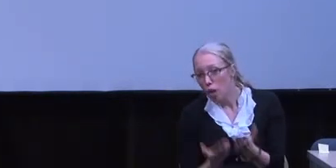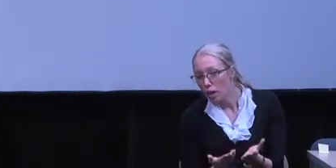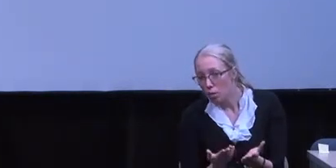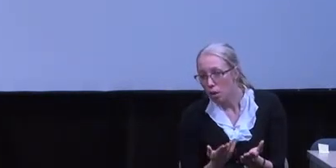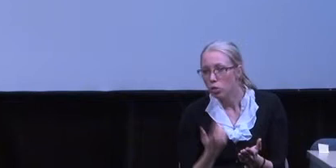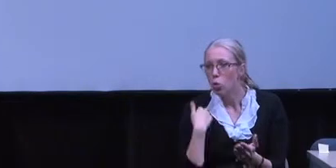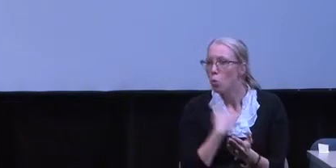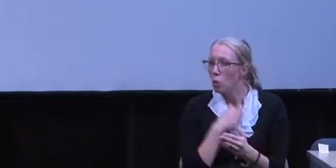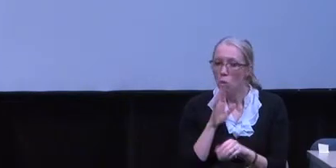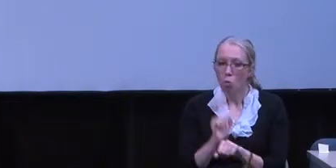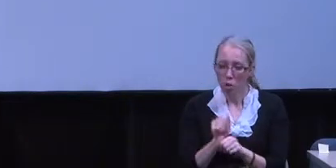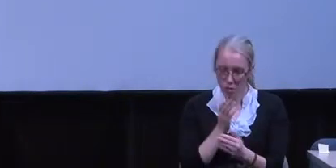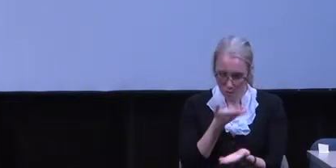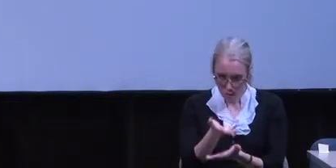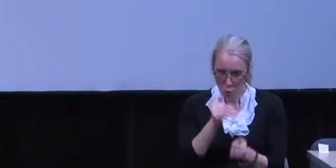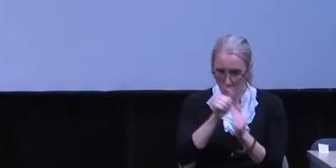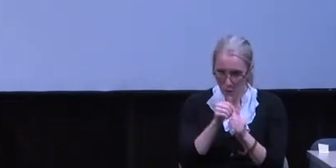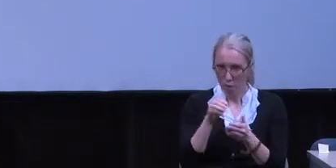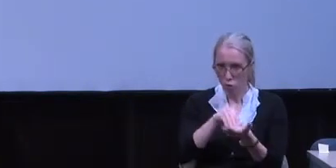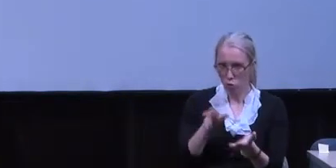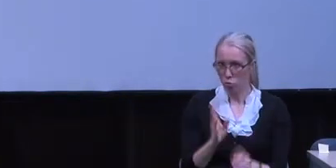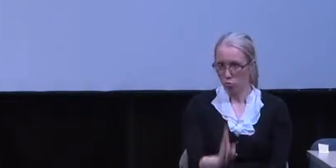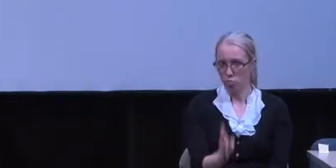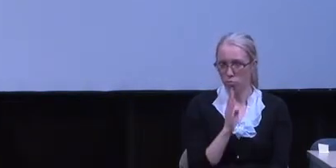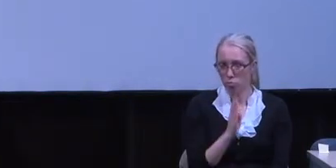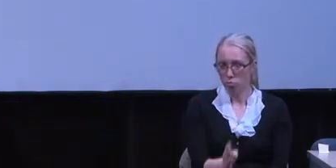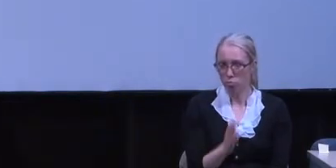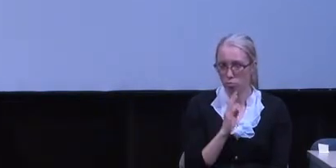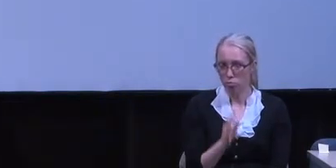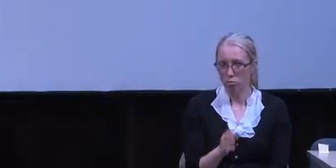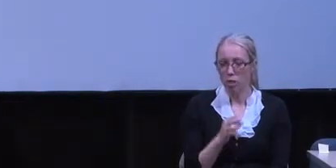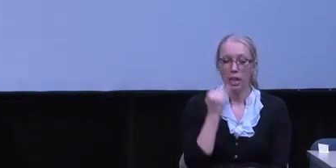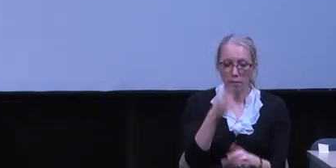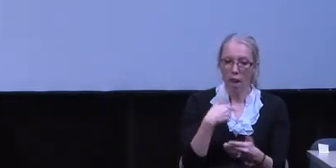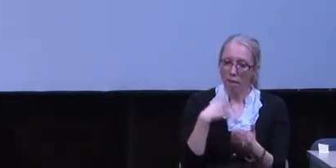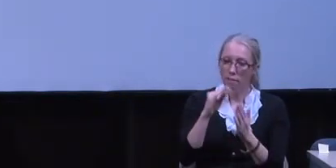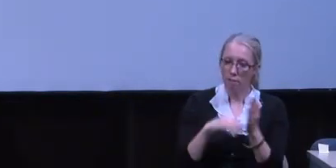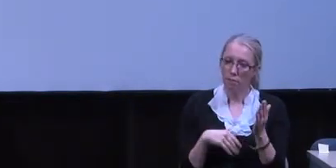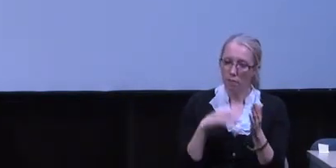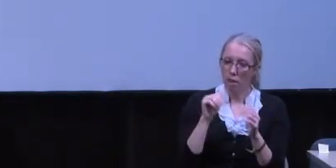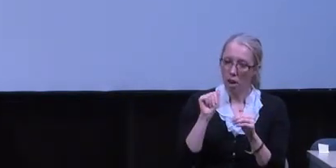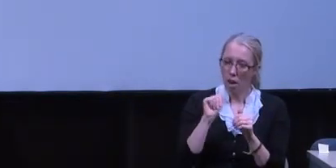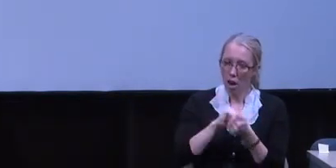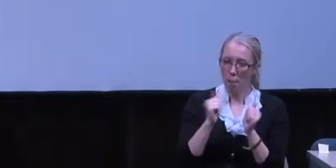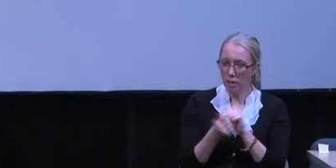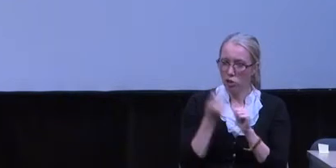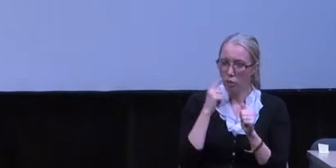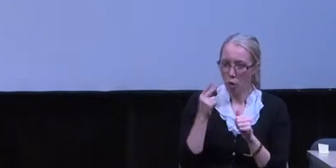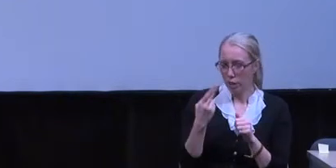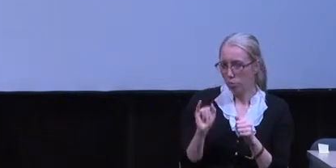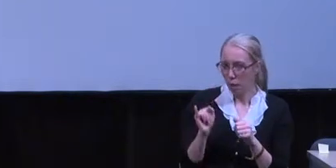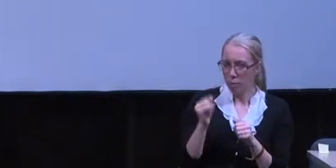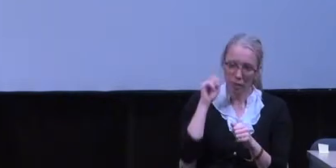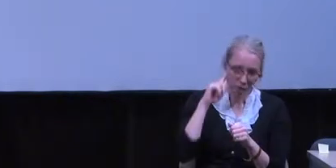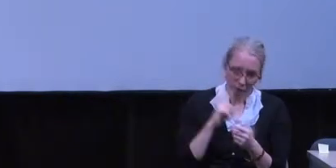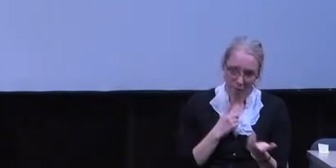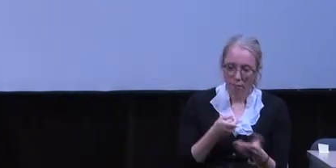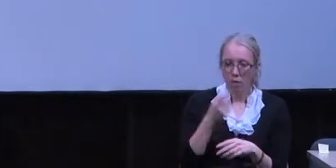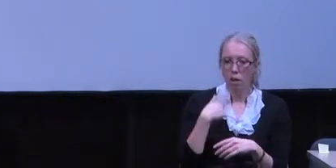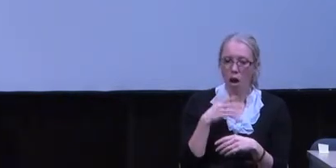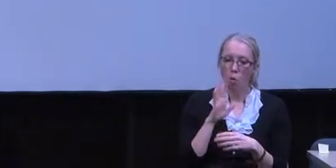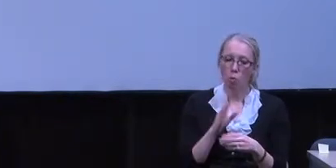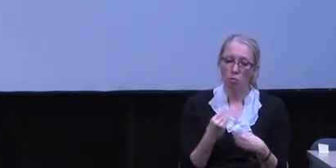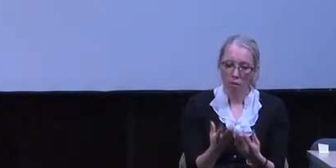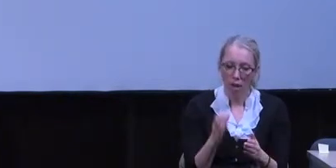we'll work with any student that does actually have an accommodation for a hearing impairment and have them pick and